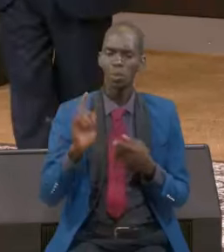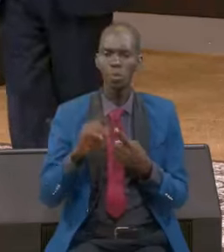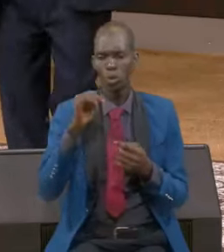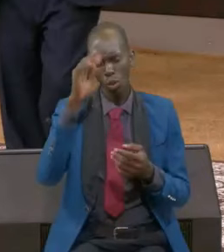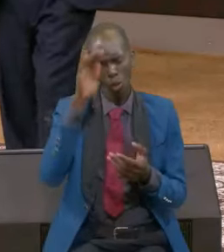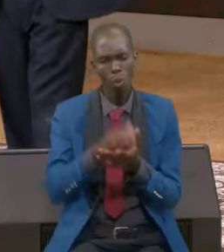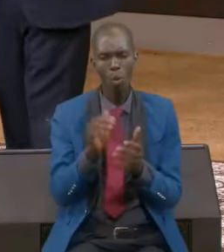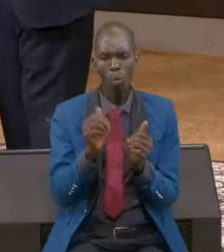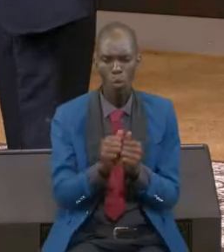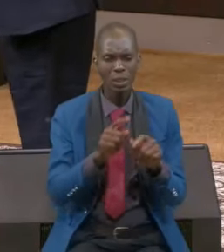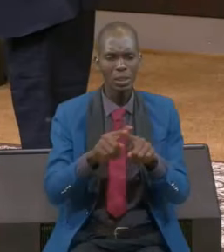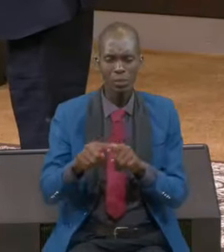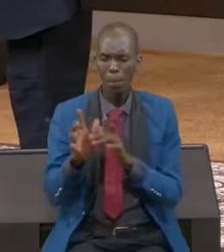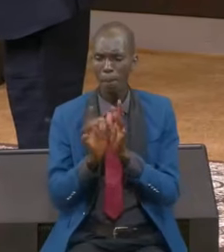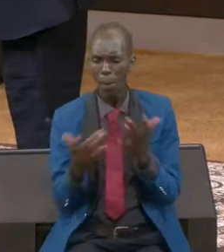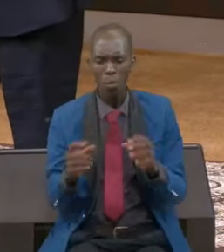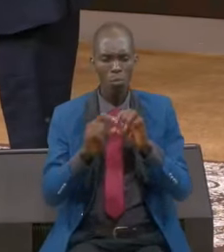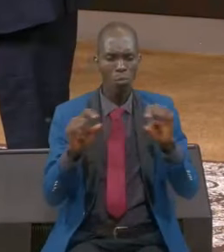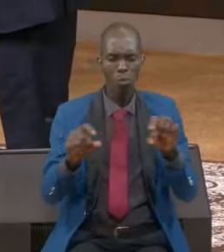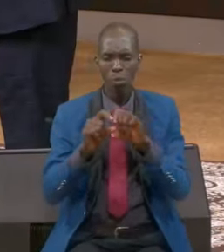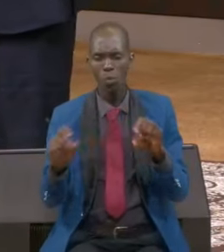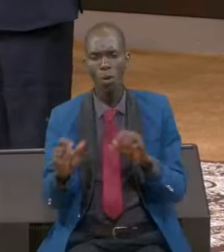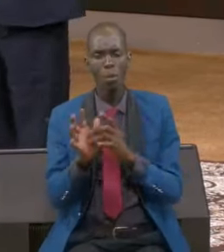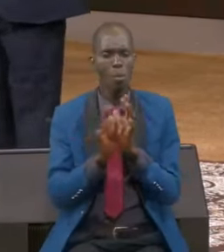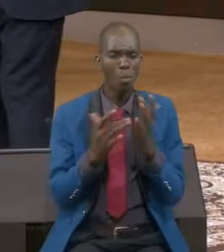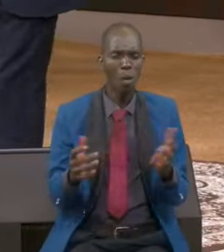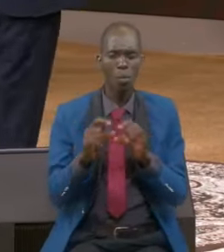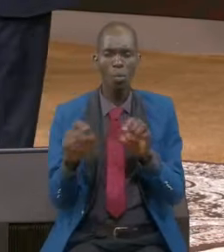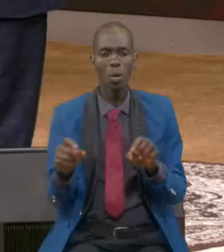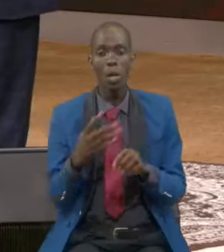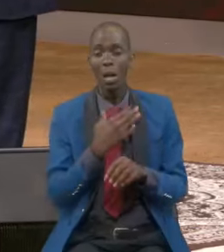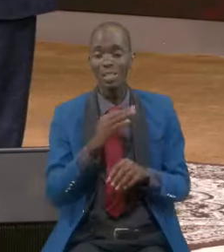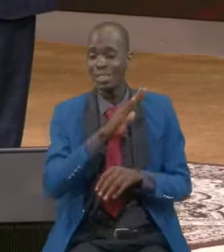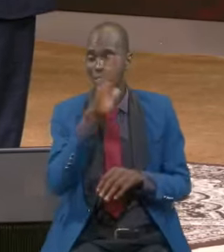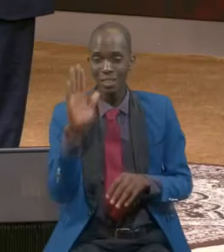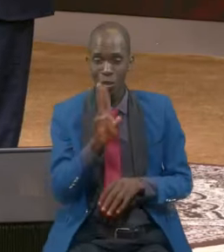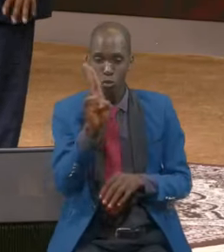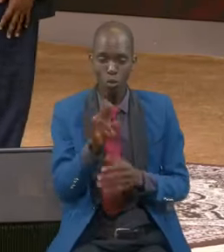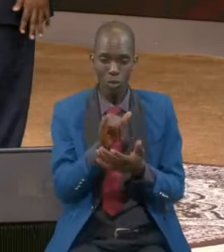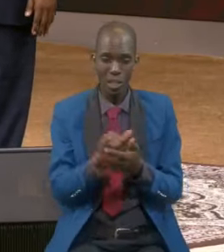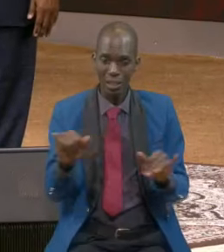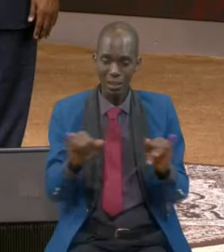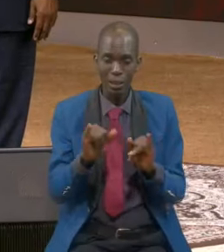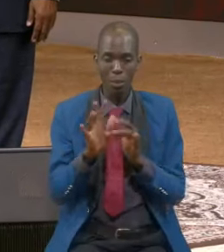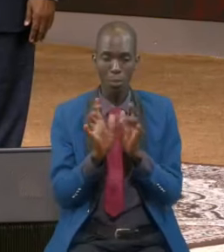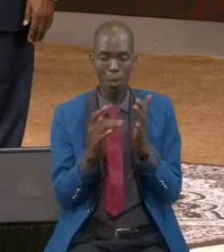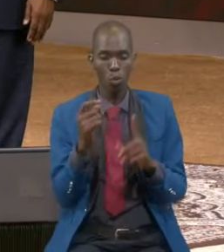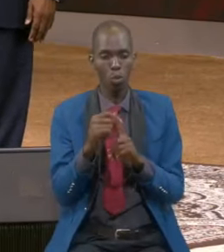Bible verses. And the wife quoting the scripture to the husband and never quotes the scripture